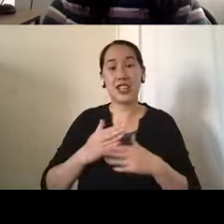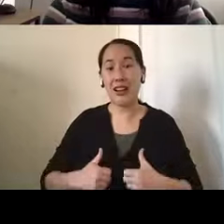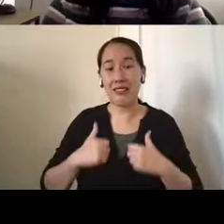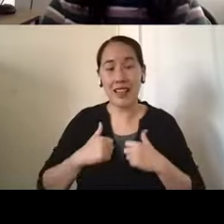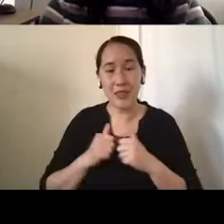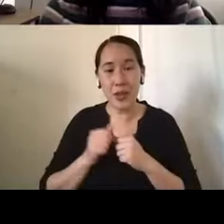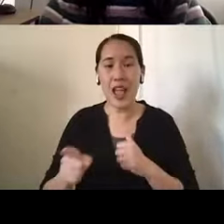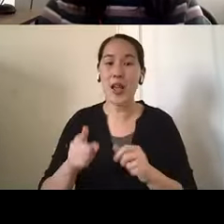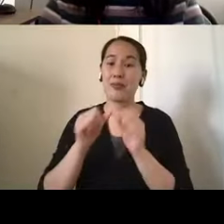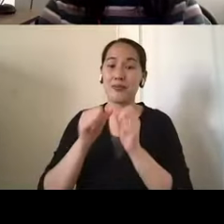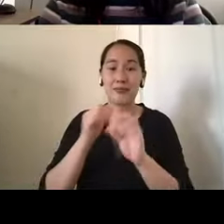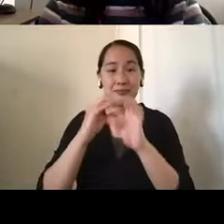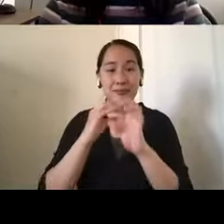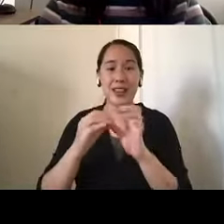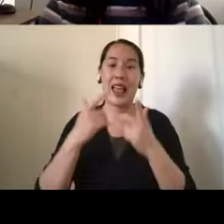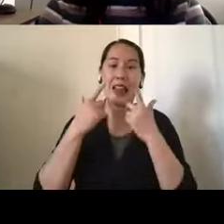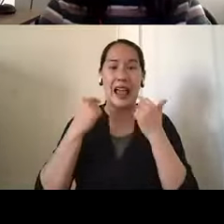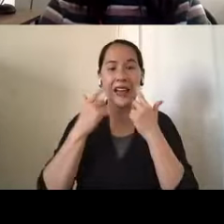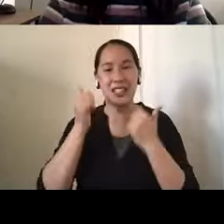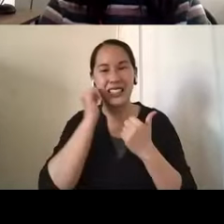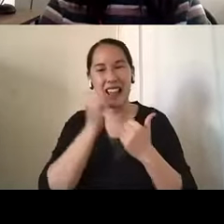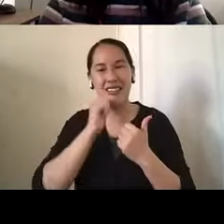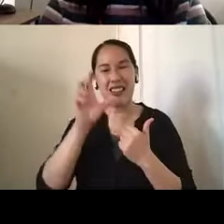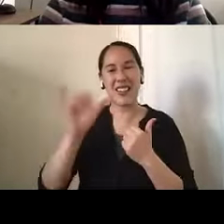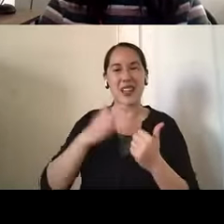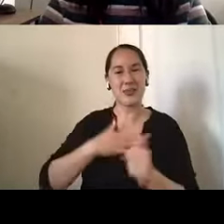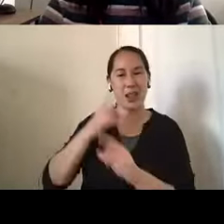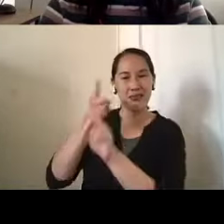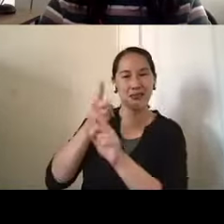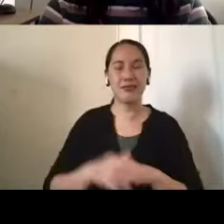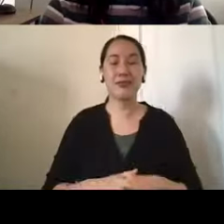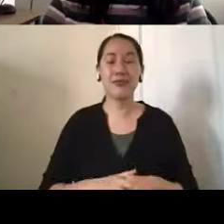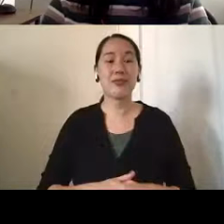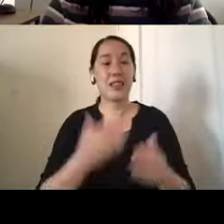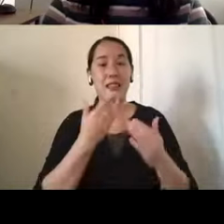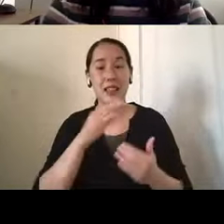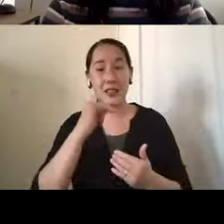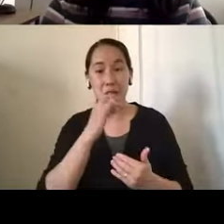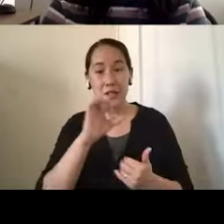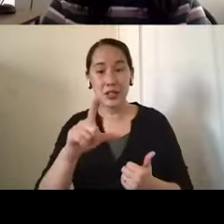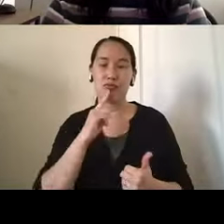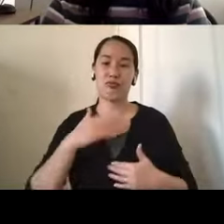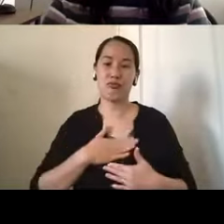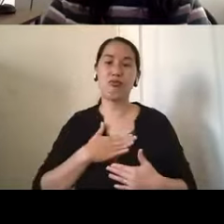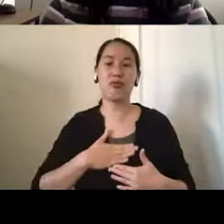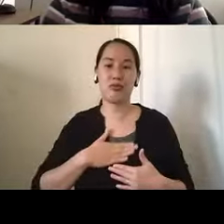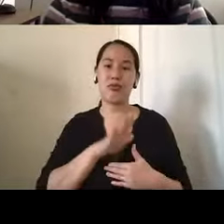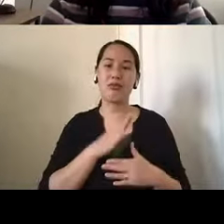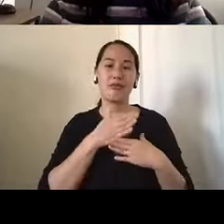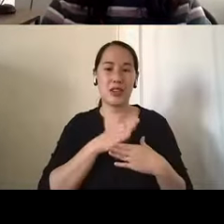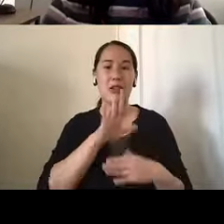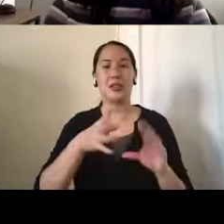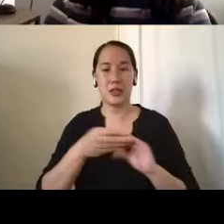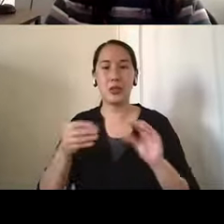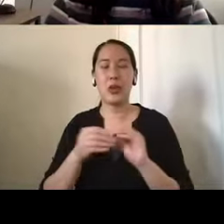a daily mission. So I want to say thank you to Jill. We really appreciate her sharing her